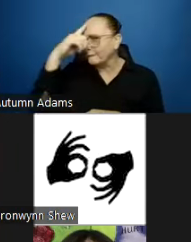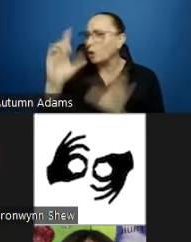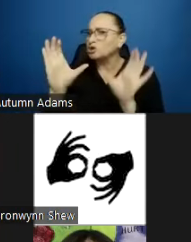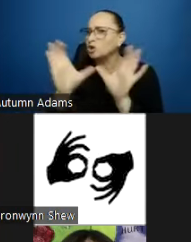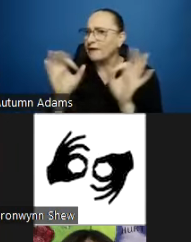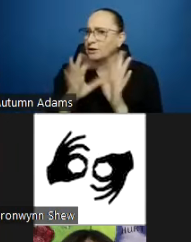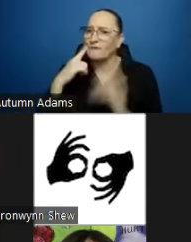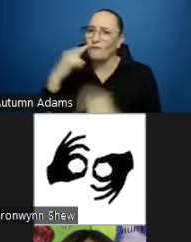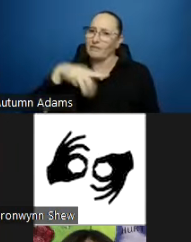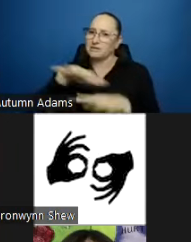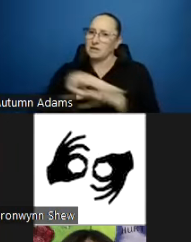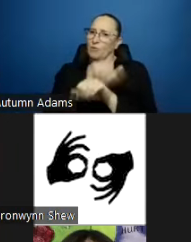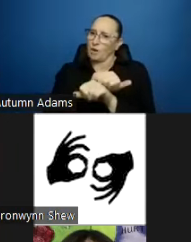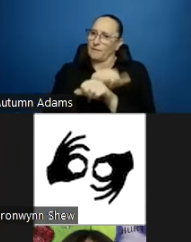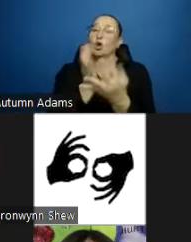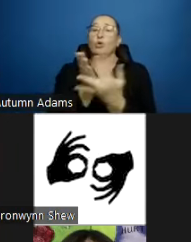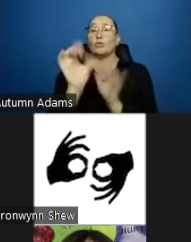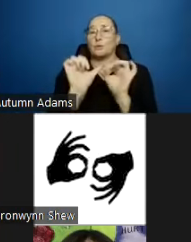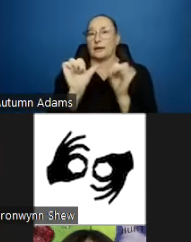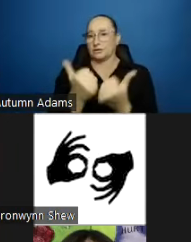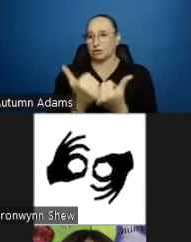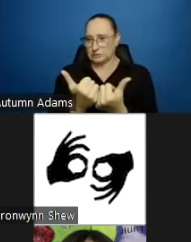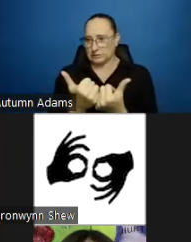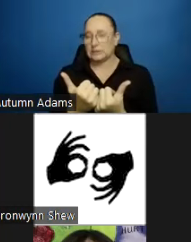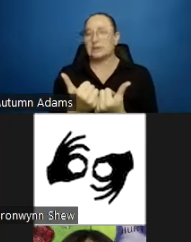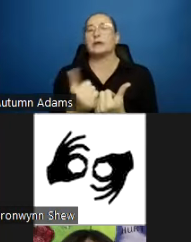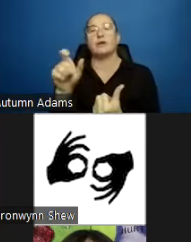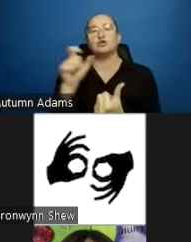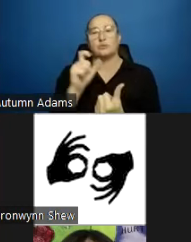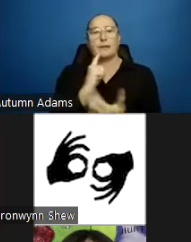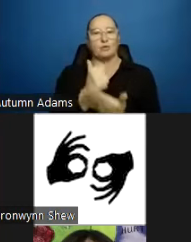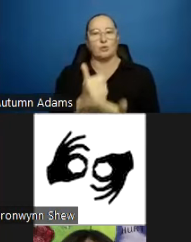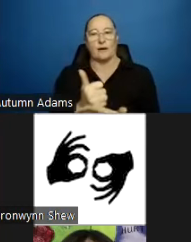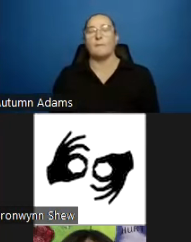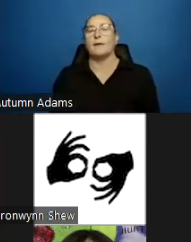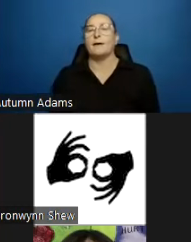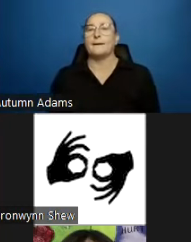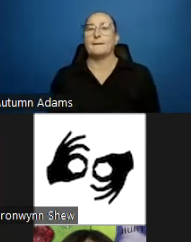So, go through an agency and they should be able to help you.